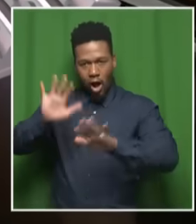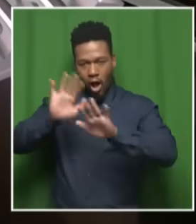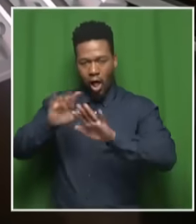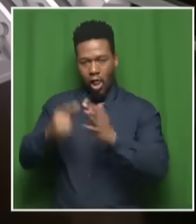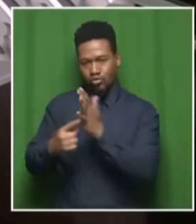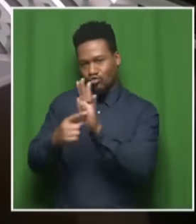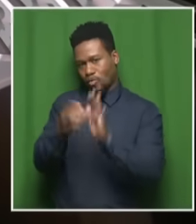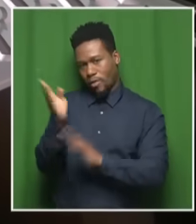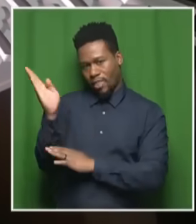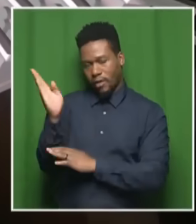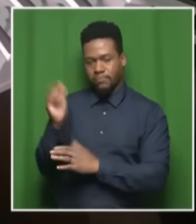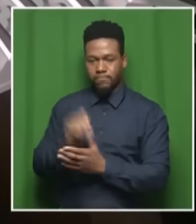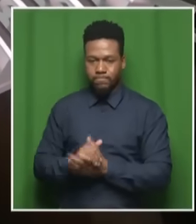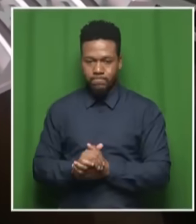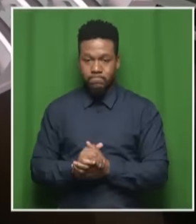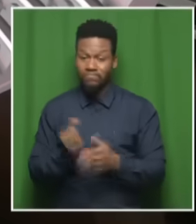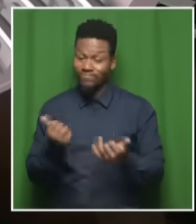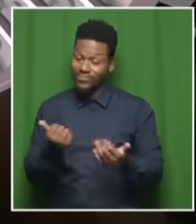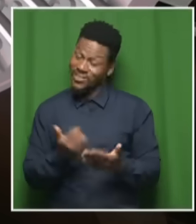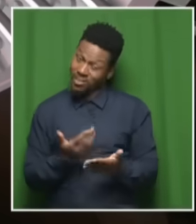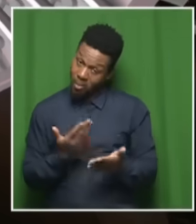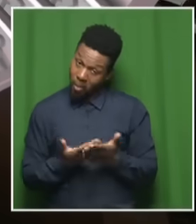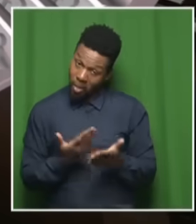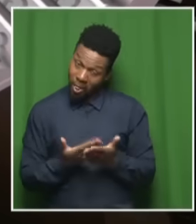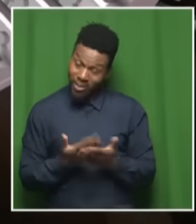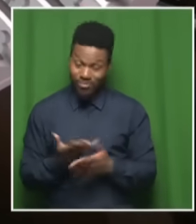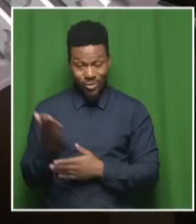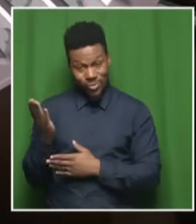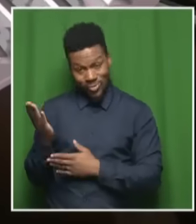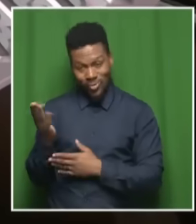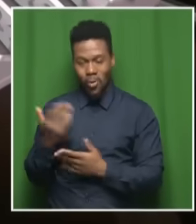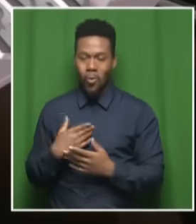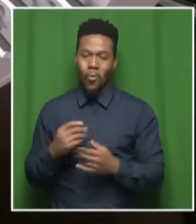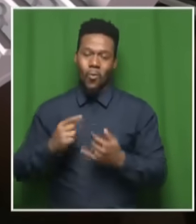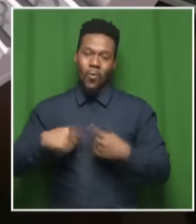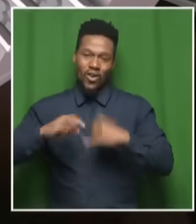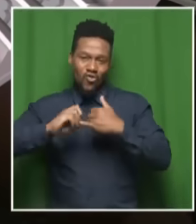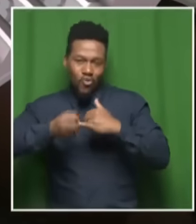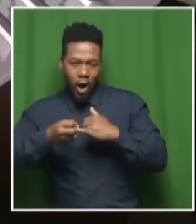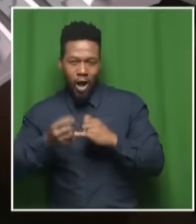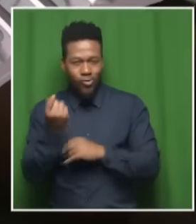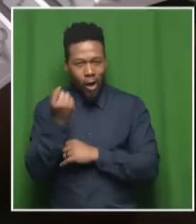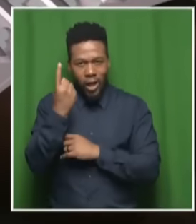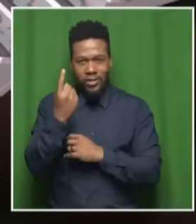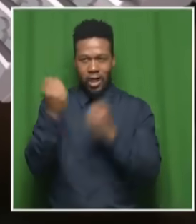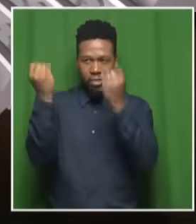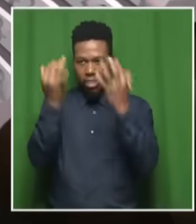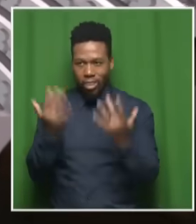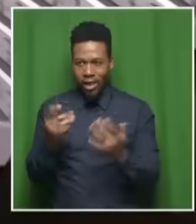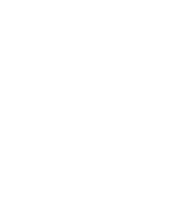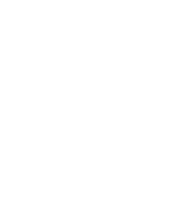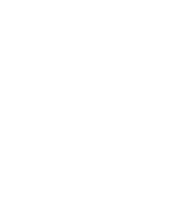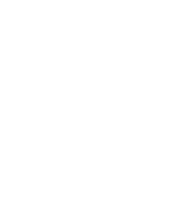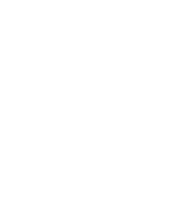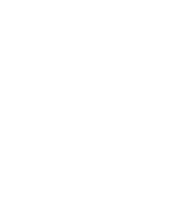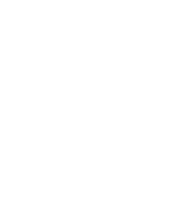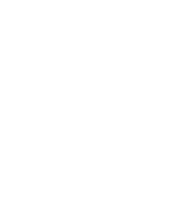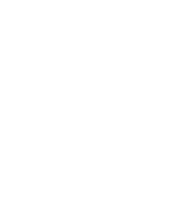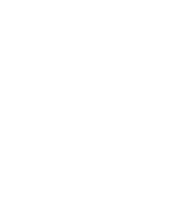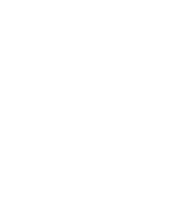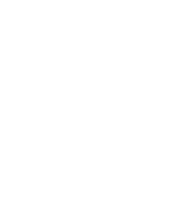the possibilities, the probabilities, we're trying to make sense of those numbers here on the SABC. Do stay tuned for all that and more.